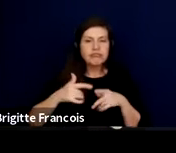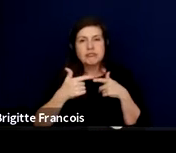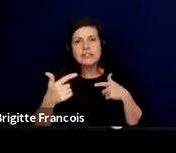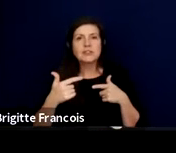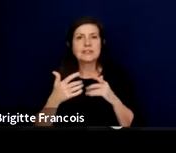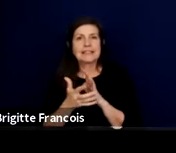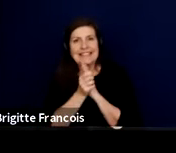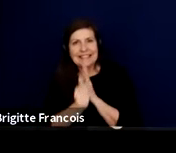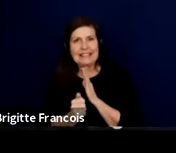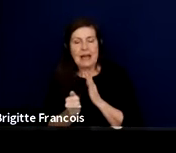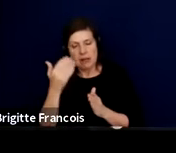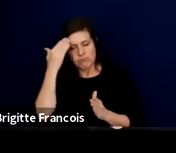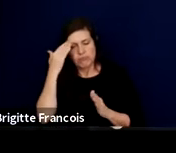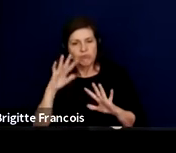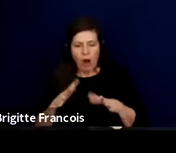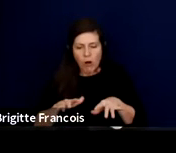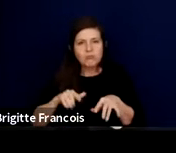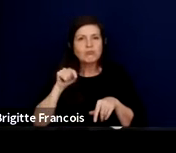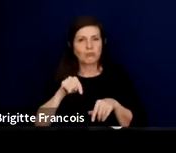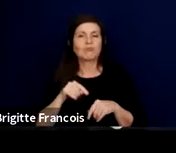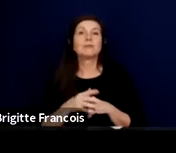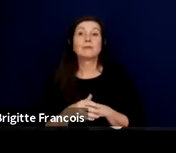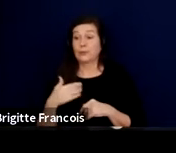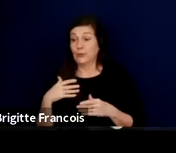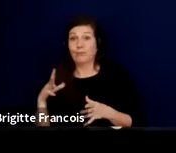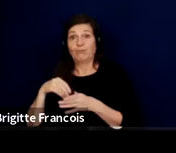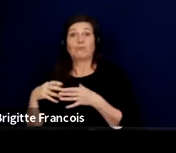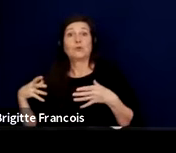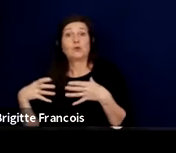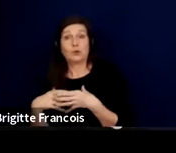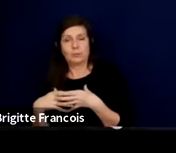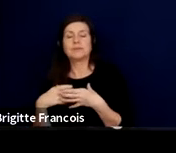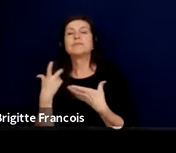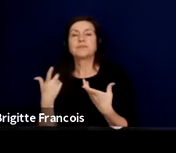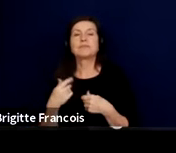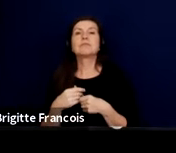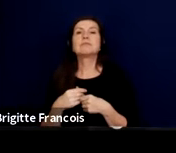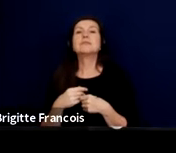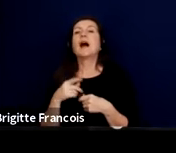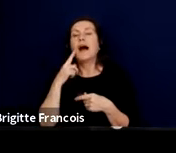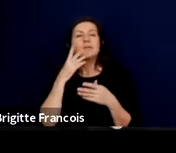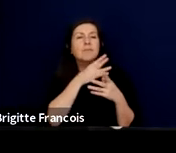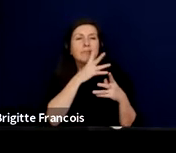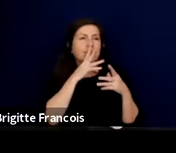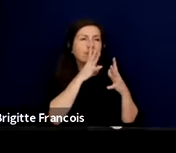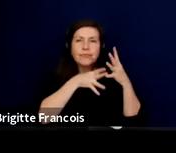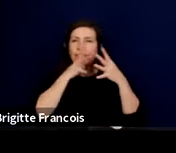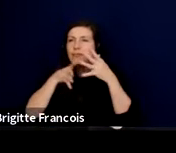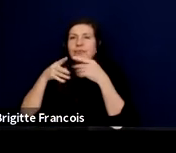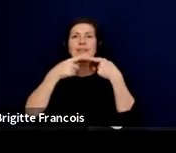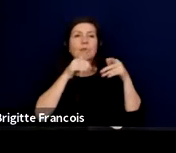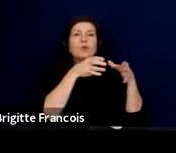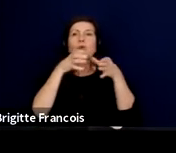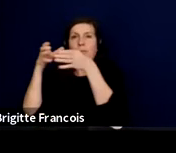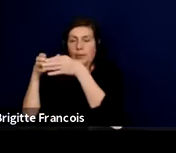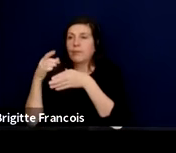groups. And one of these groups is older adults, and this came to my